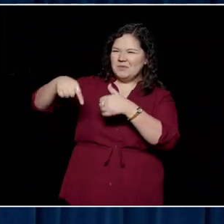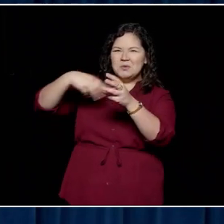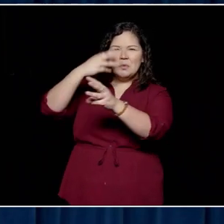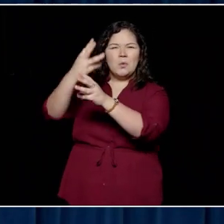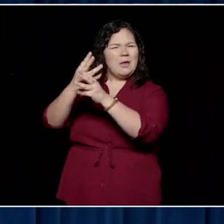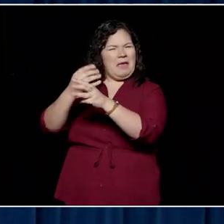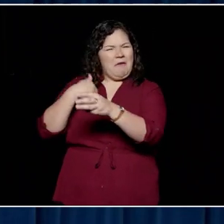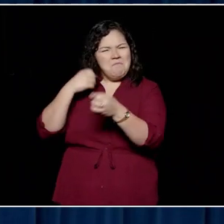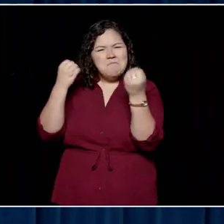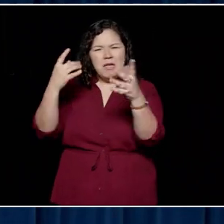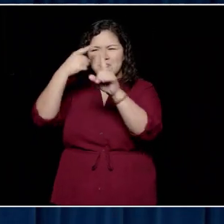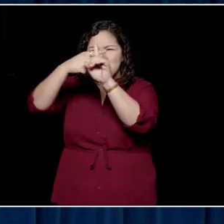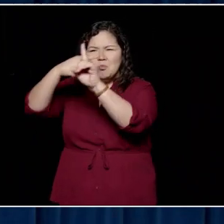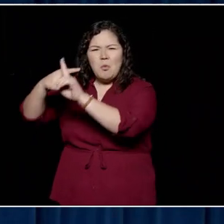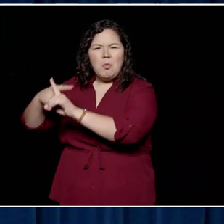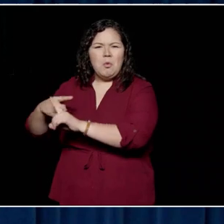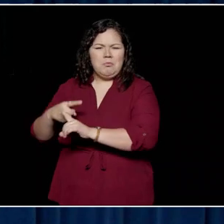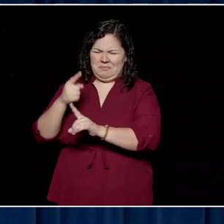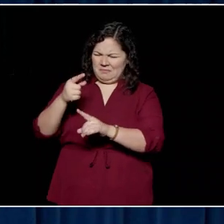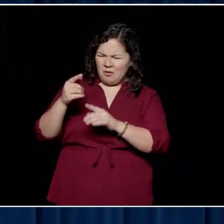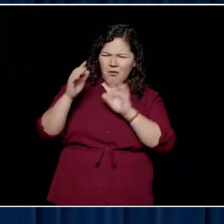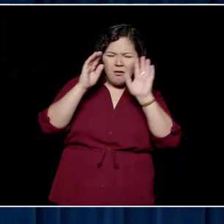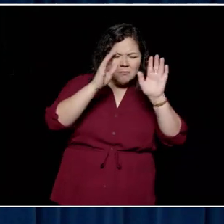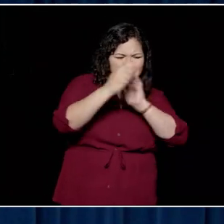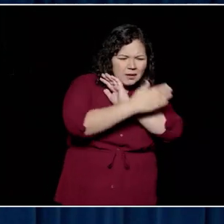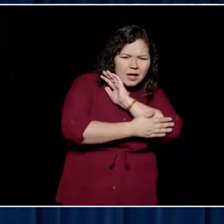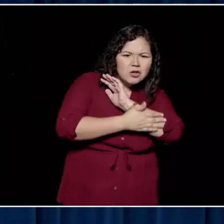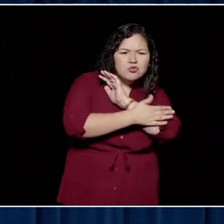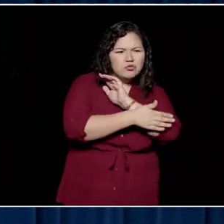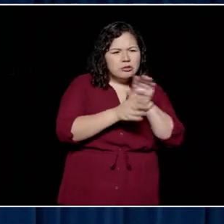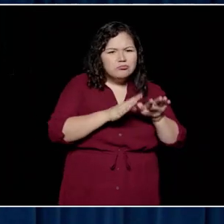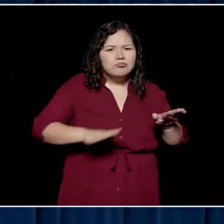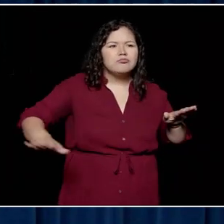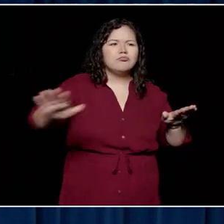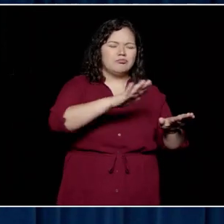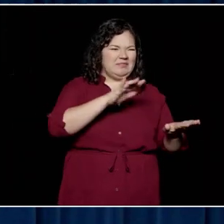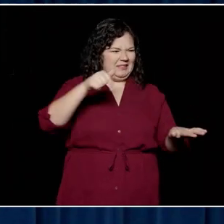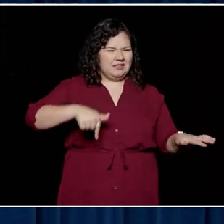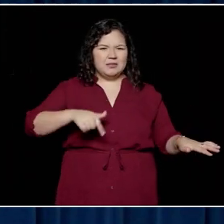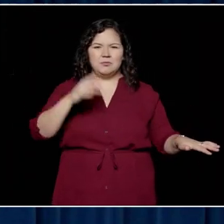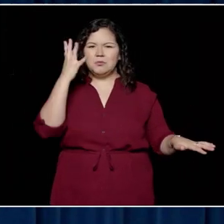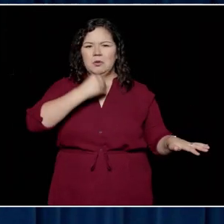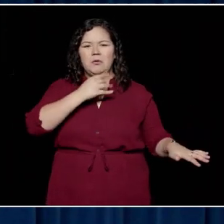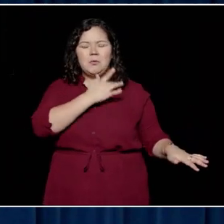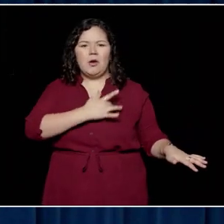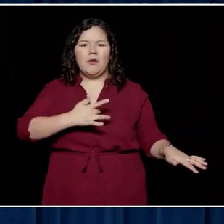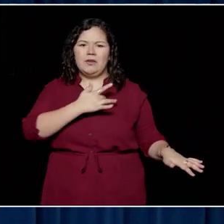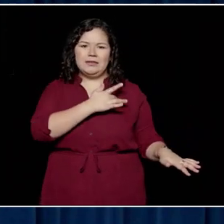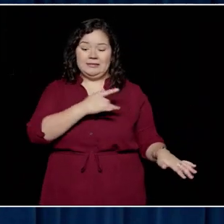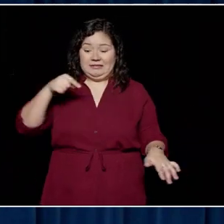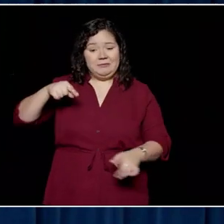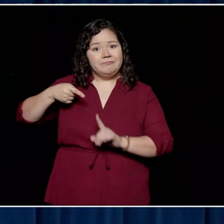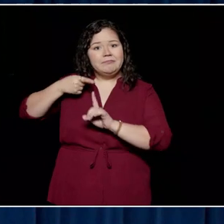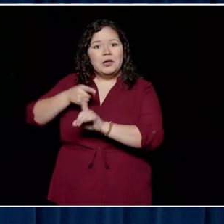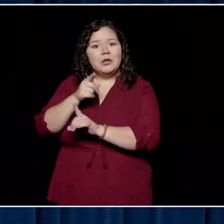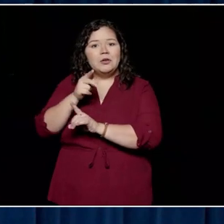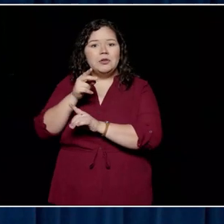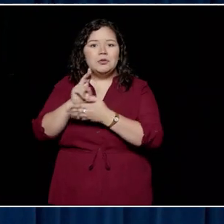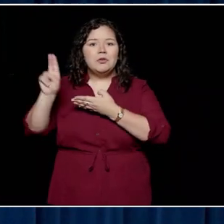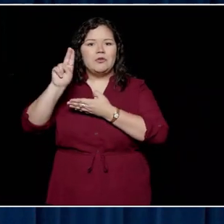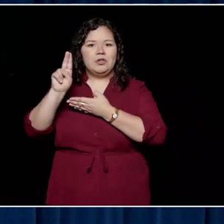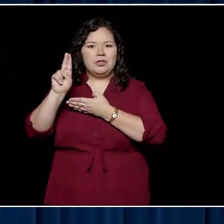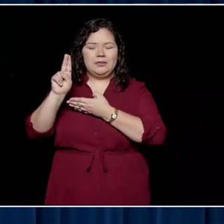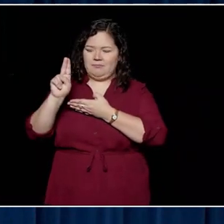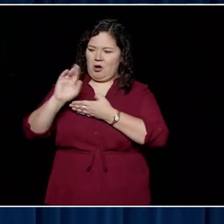world, this great country, this blessed province, this splendid university, these